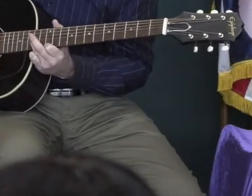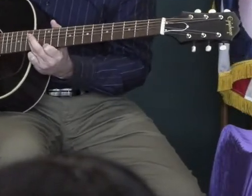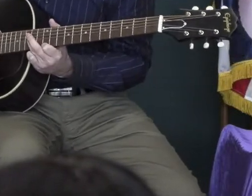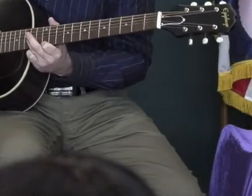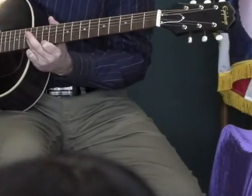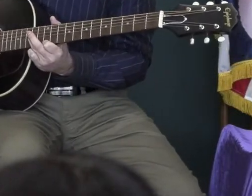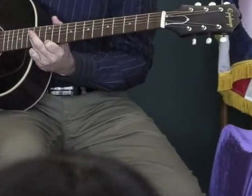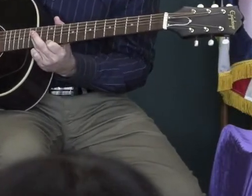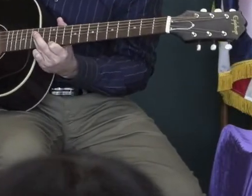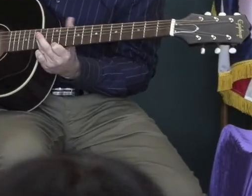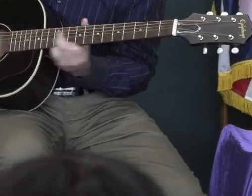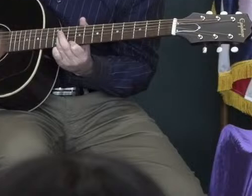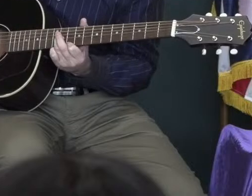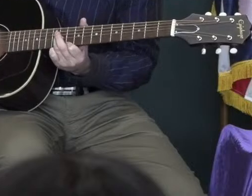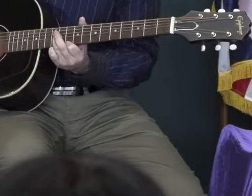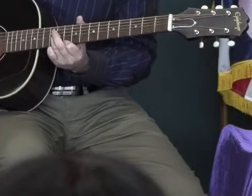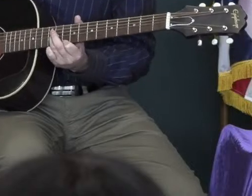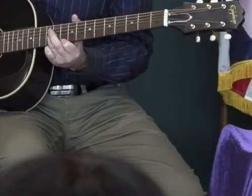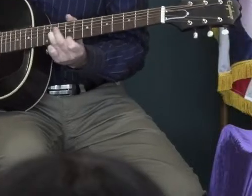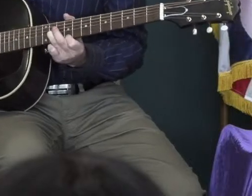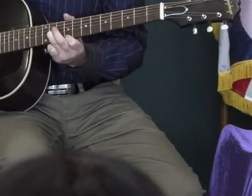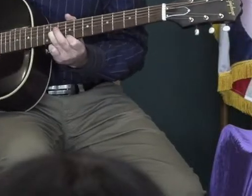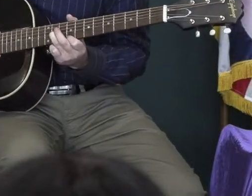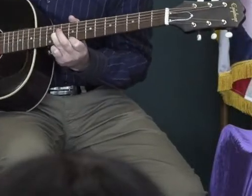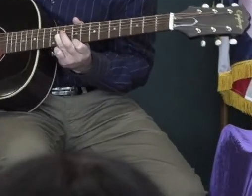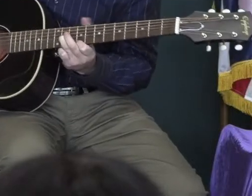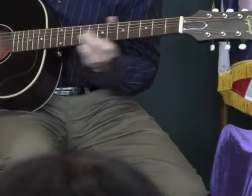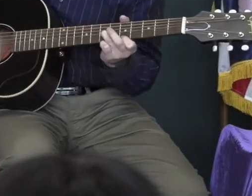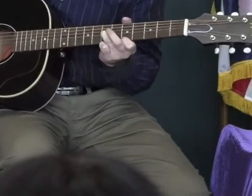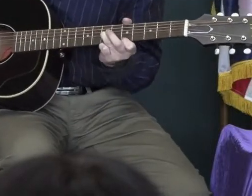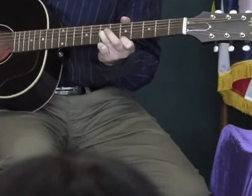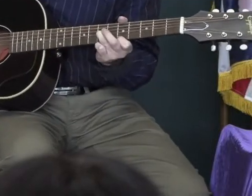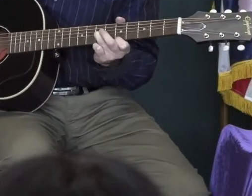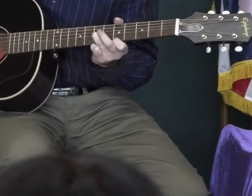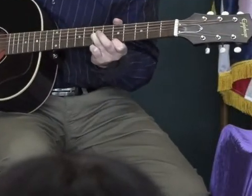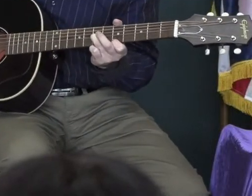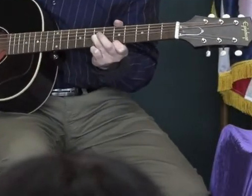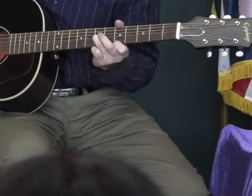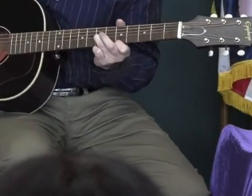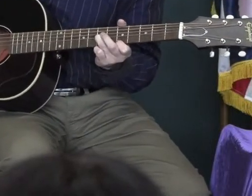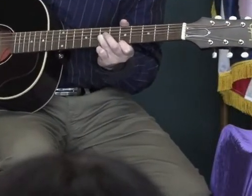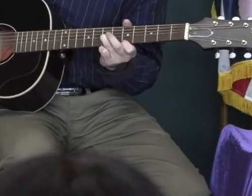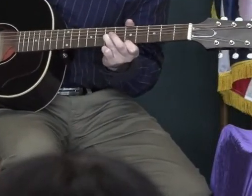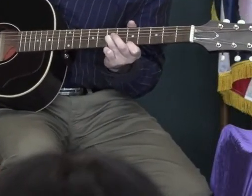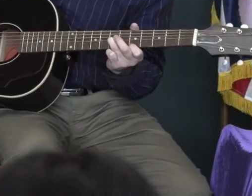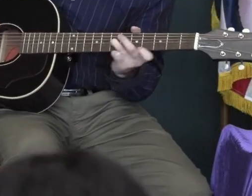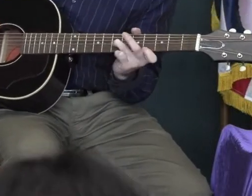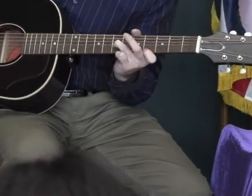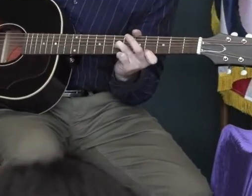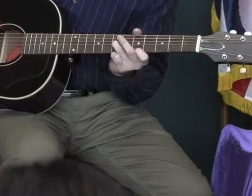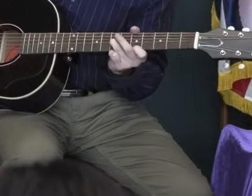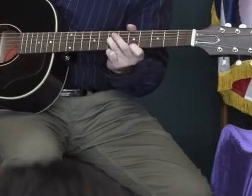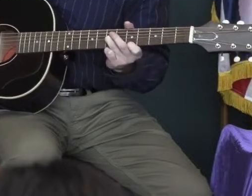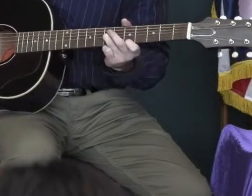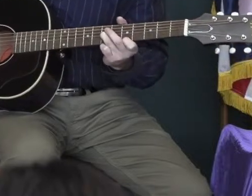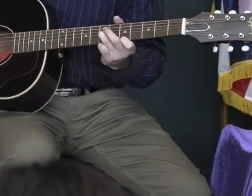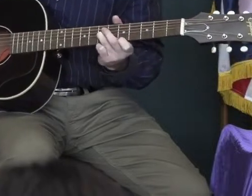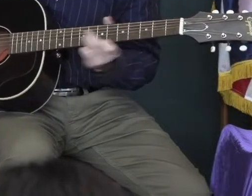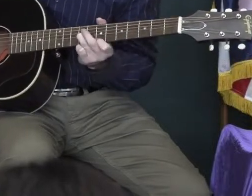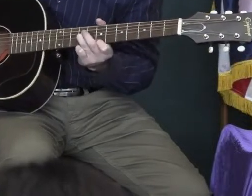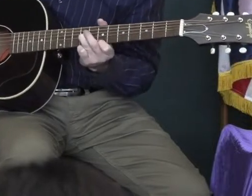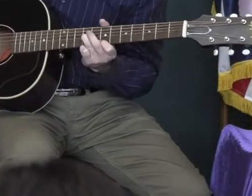It's a stinger in my elbow, a mirror of my